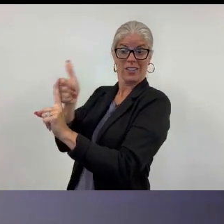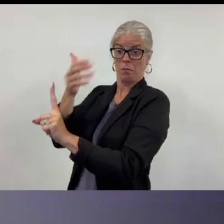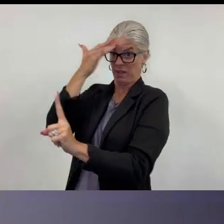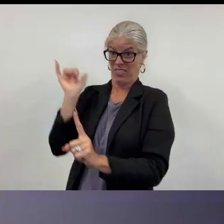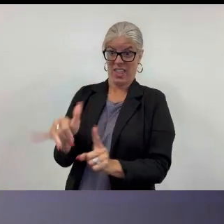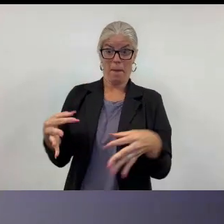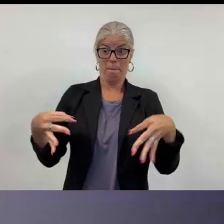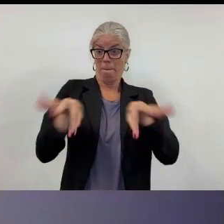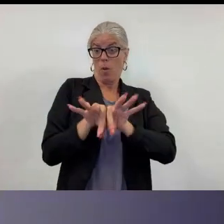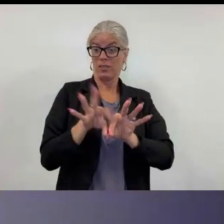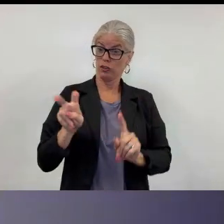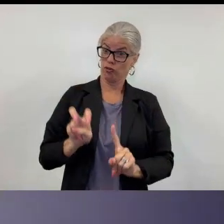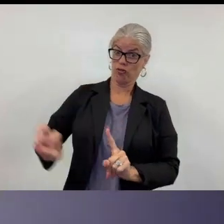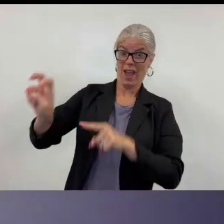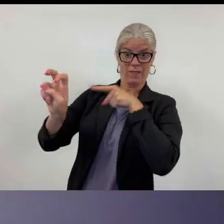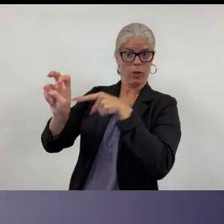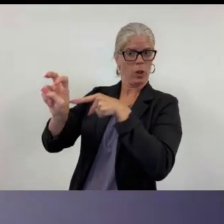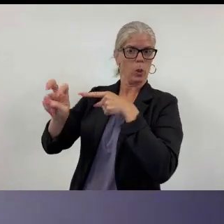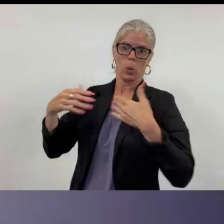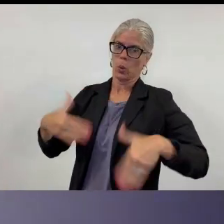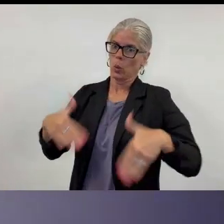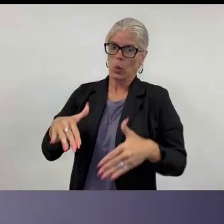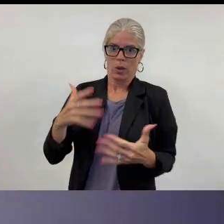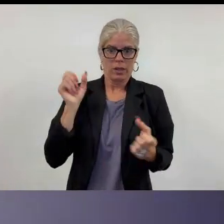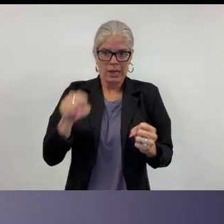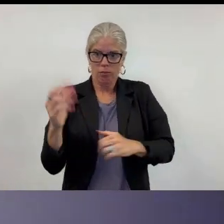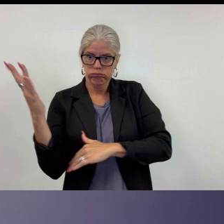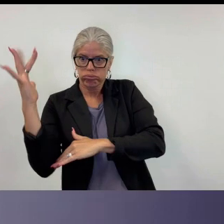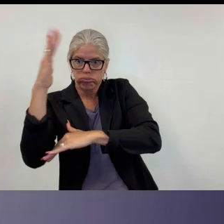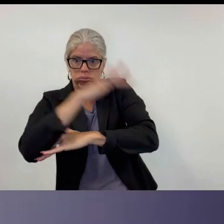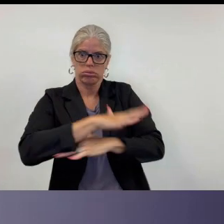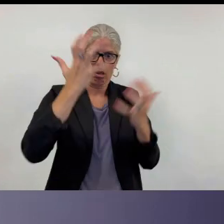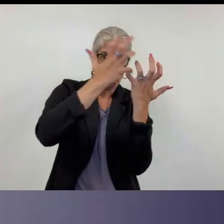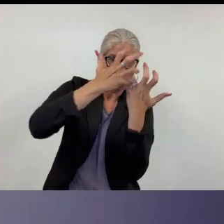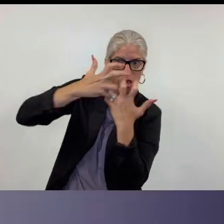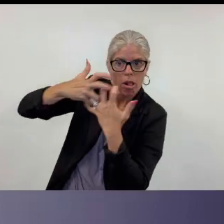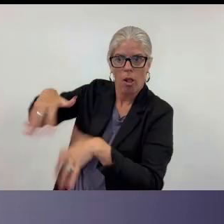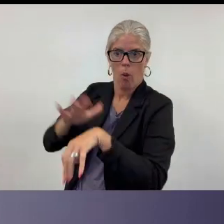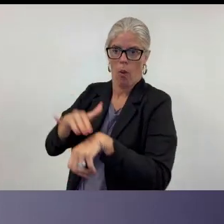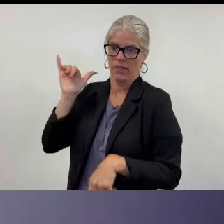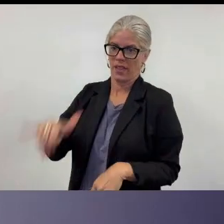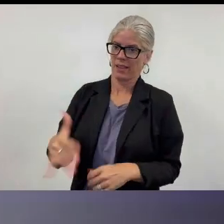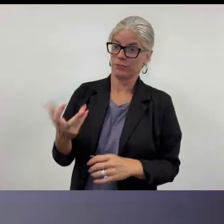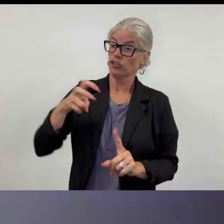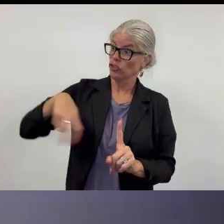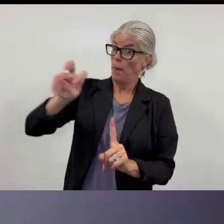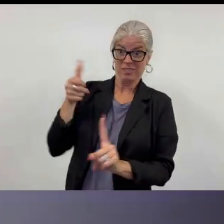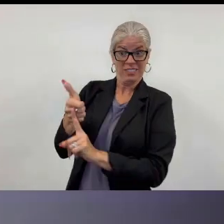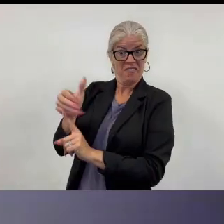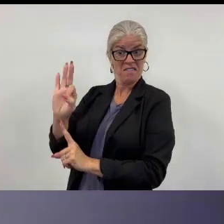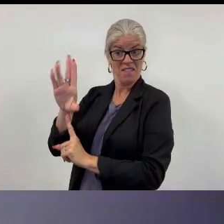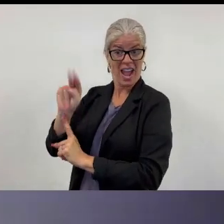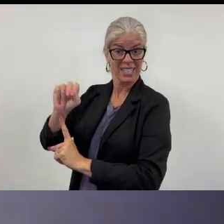gone, you're kind of out of luck there. So we're going to switch gears a little bit here and talk about your advocacy